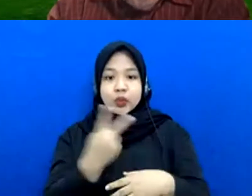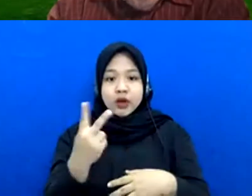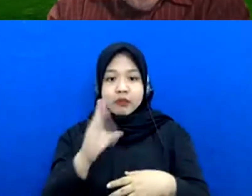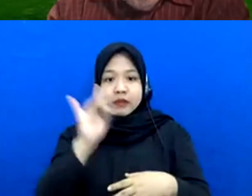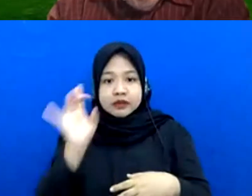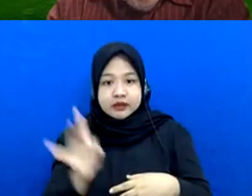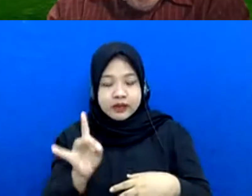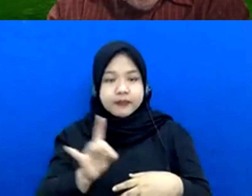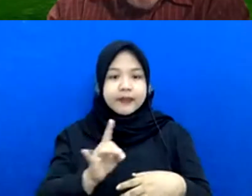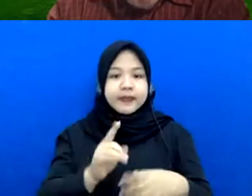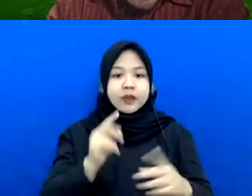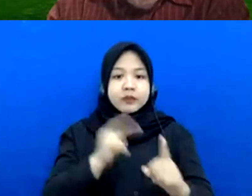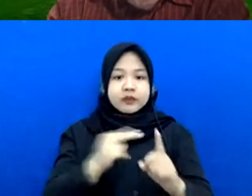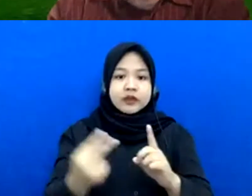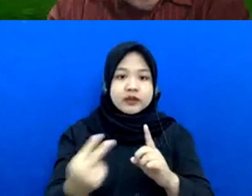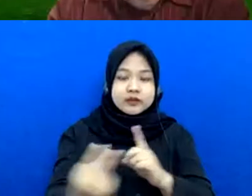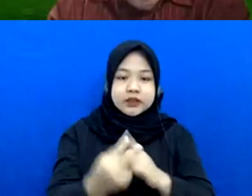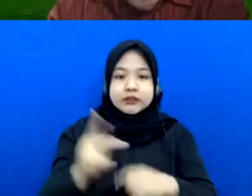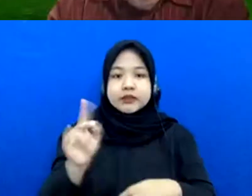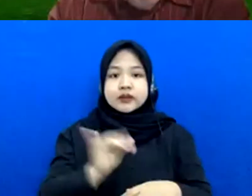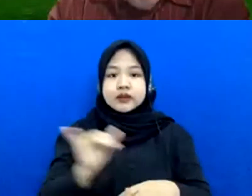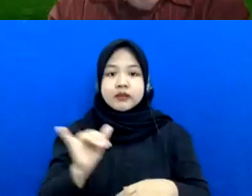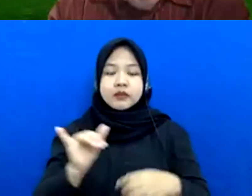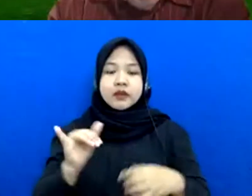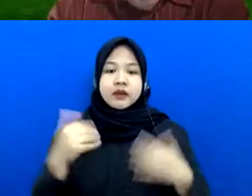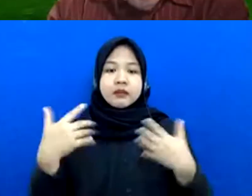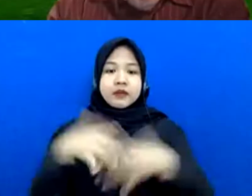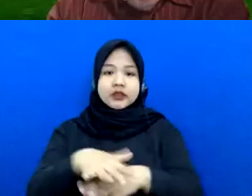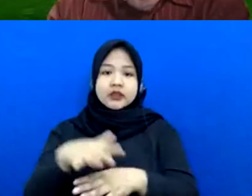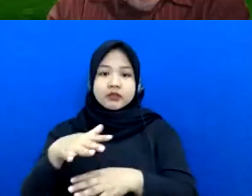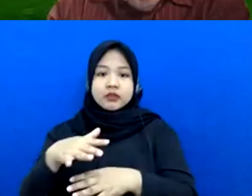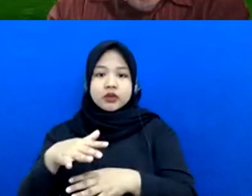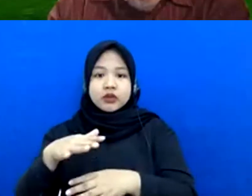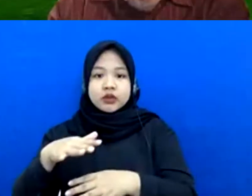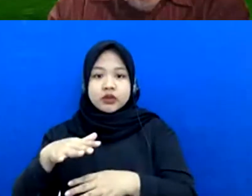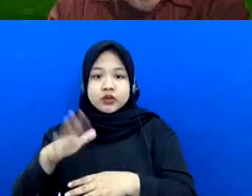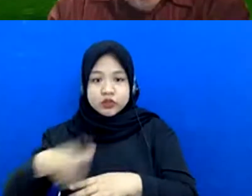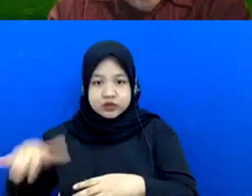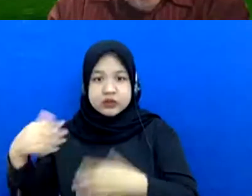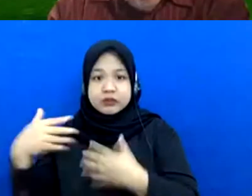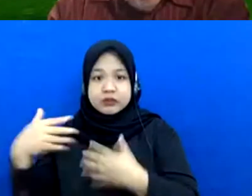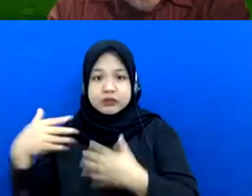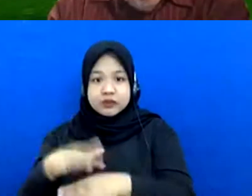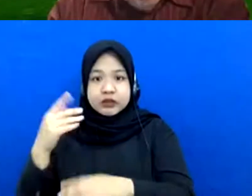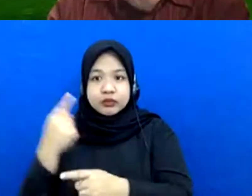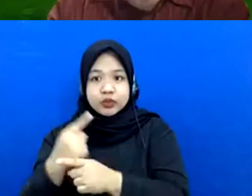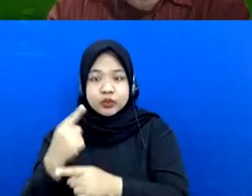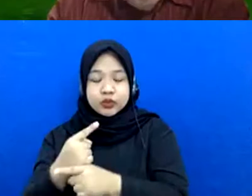about the perception of Okay. mainstream student and mainstream teachers.